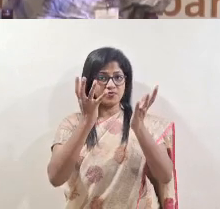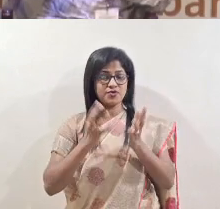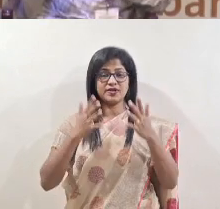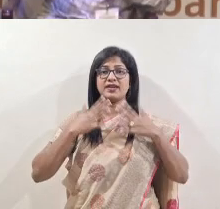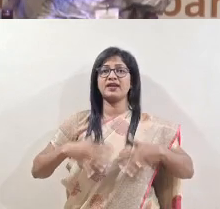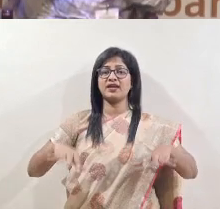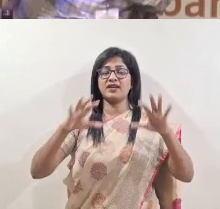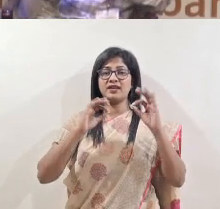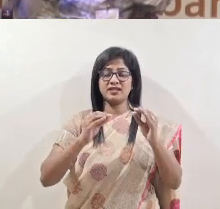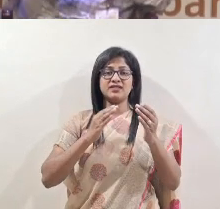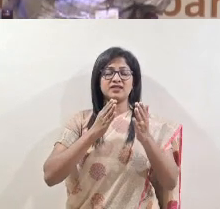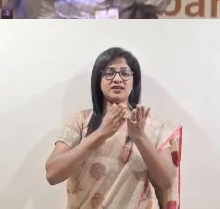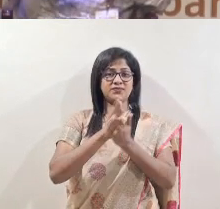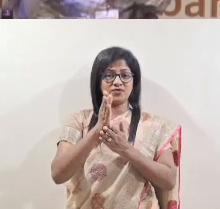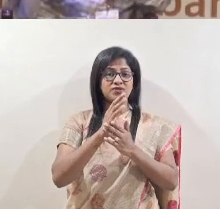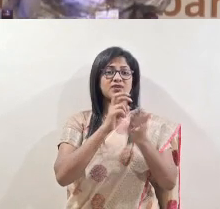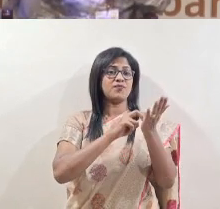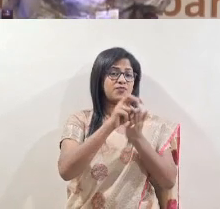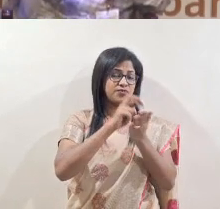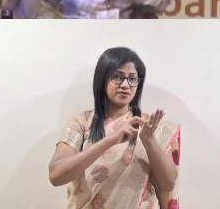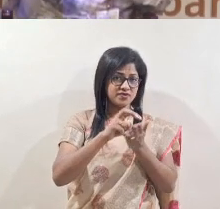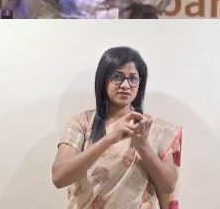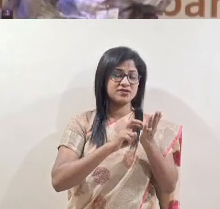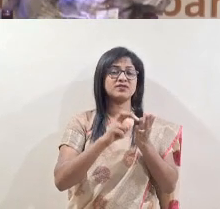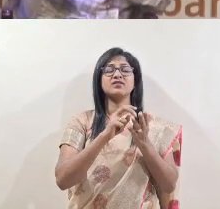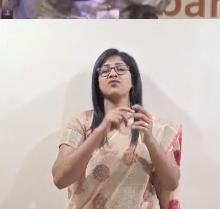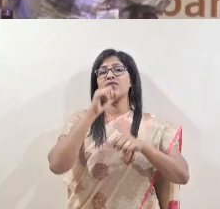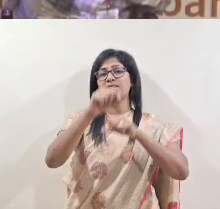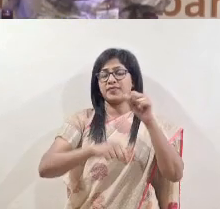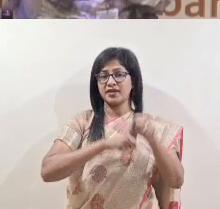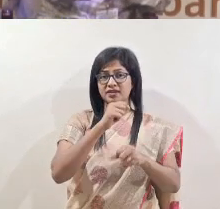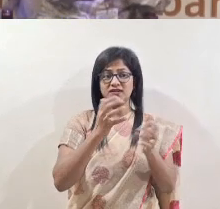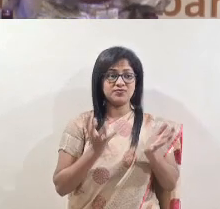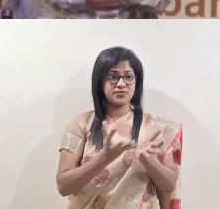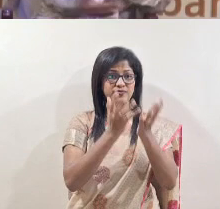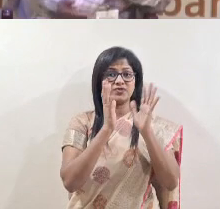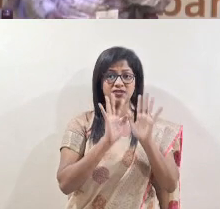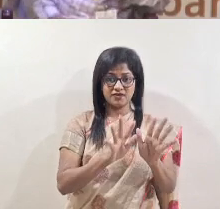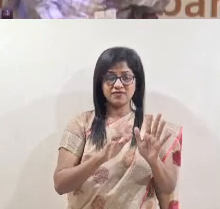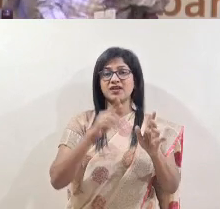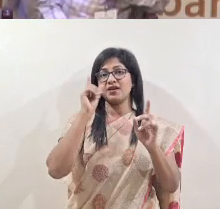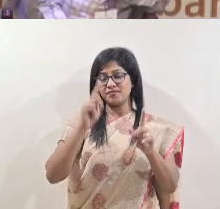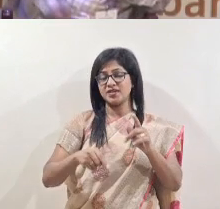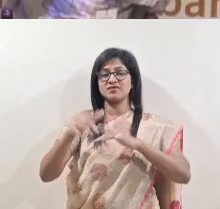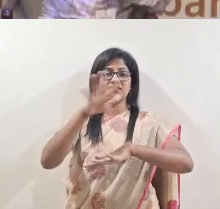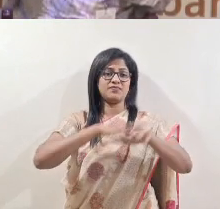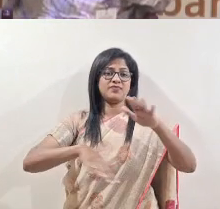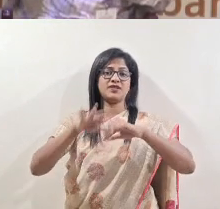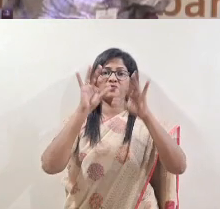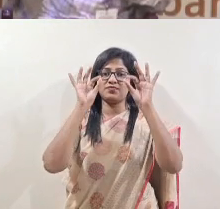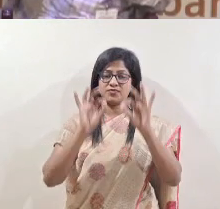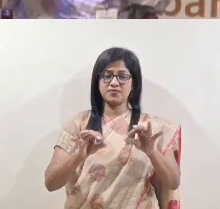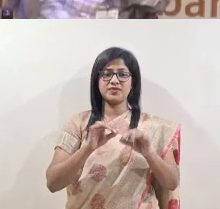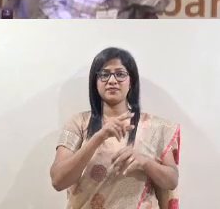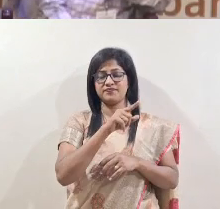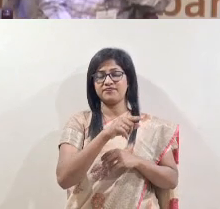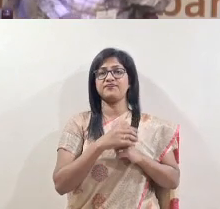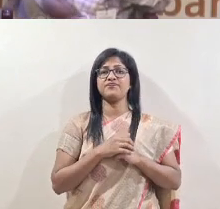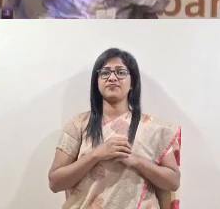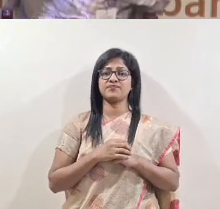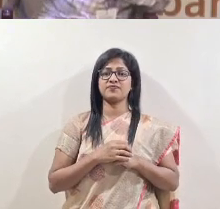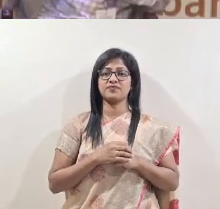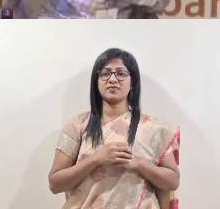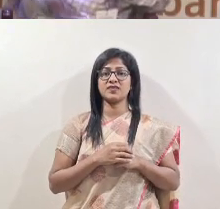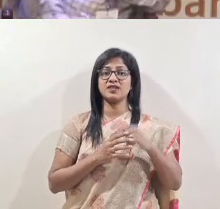of transportation like pedestrian, like bicycles. So if we are doing that, we have to plan properly for that. So your